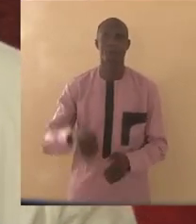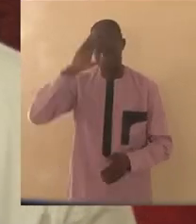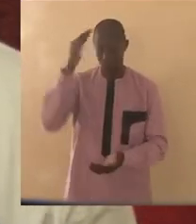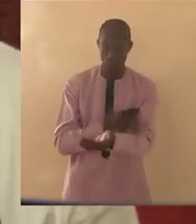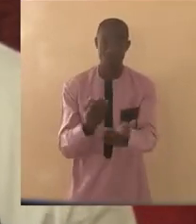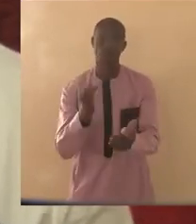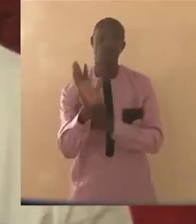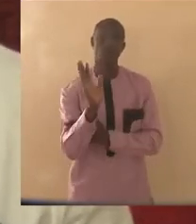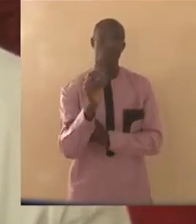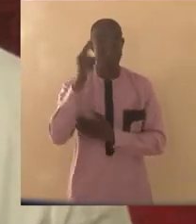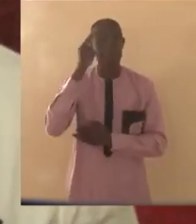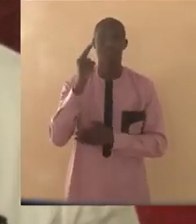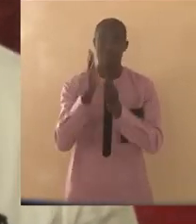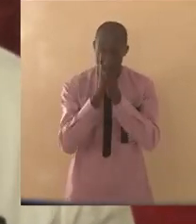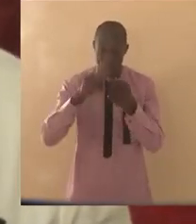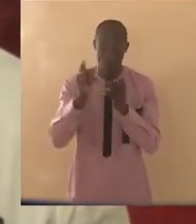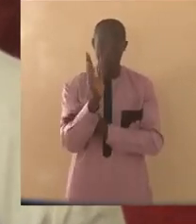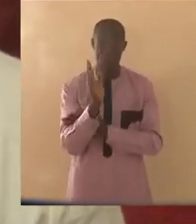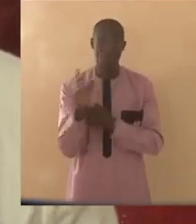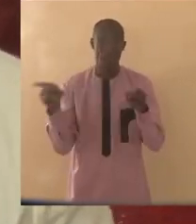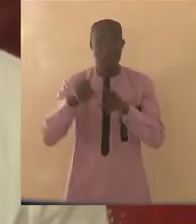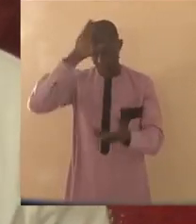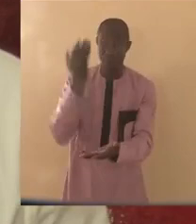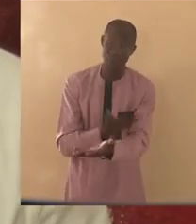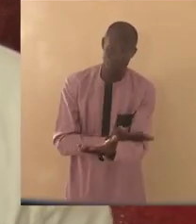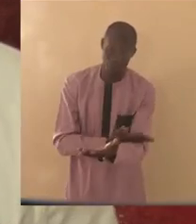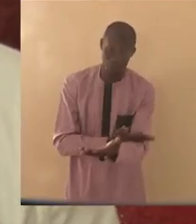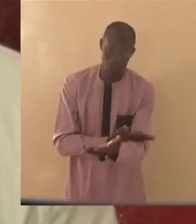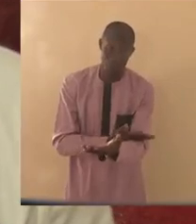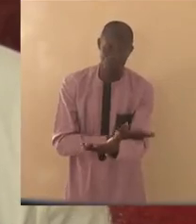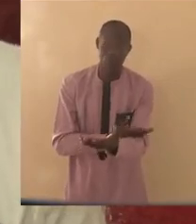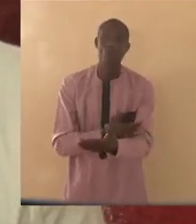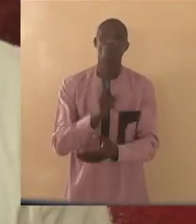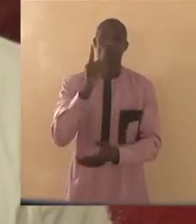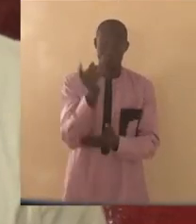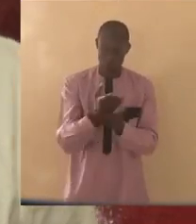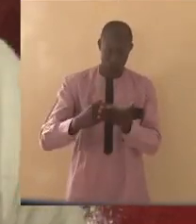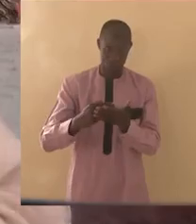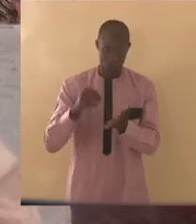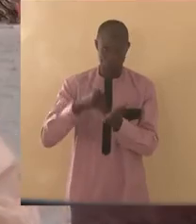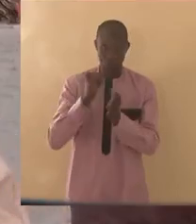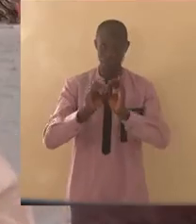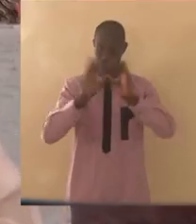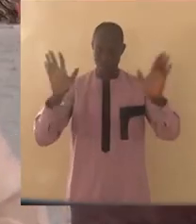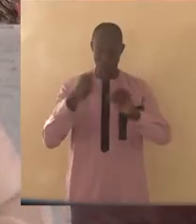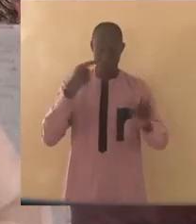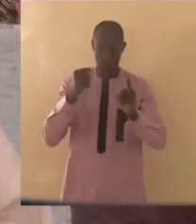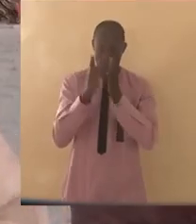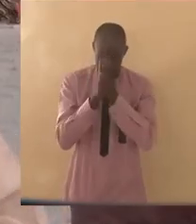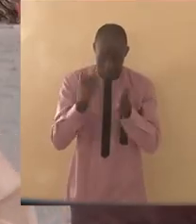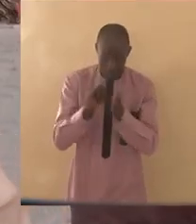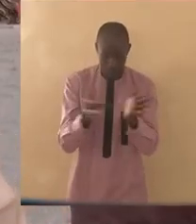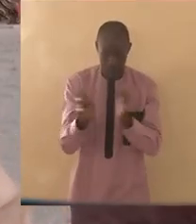Son of God, because he prayed to God as his son. So one of the elements is that it is clear from the prayer